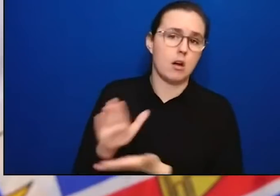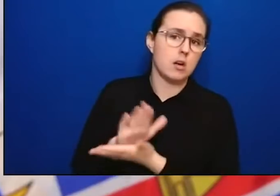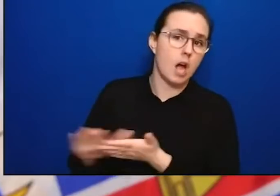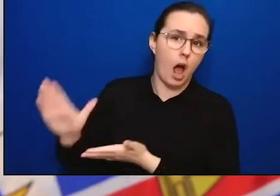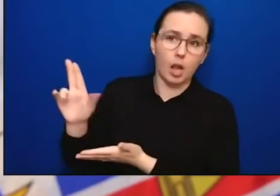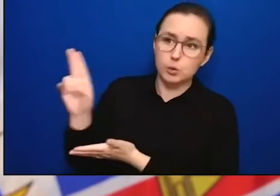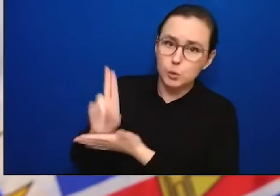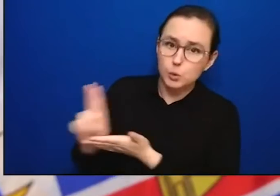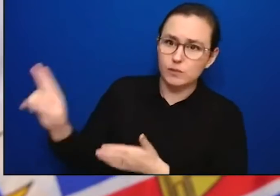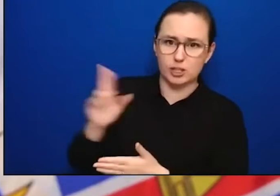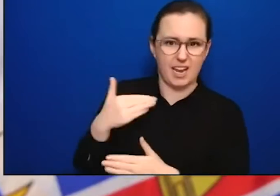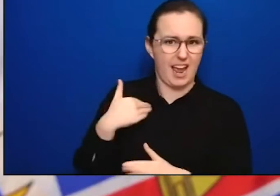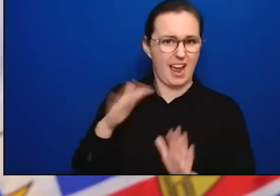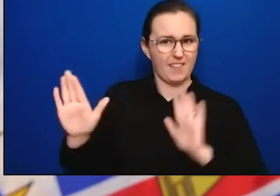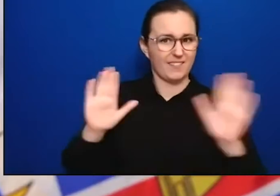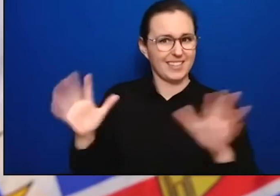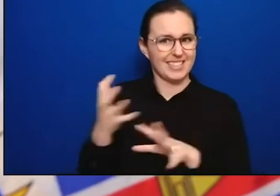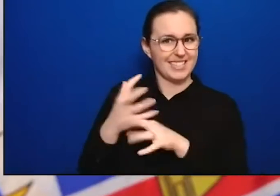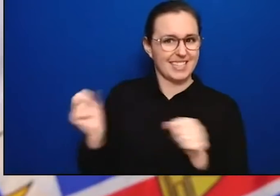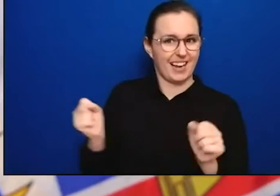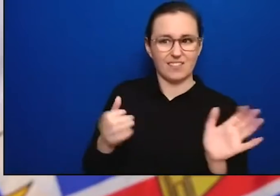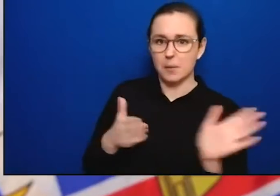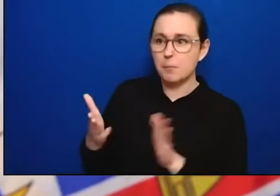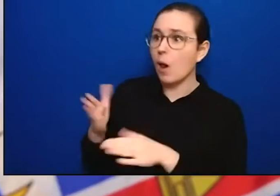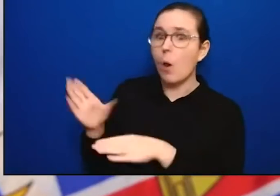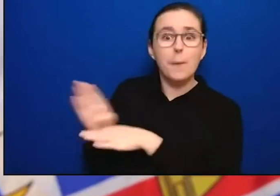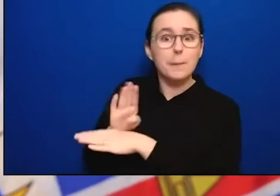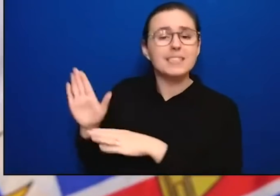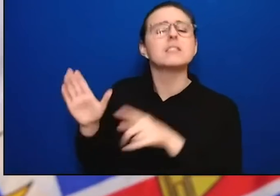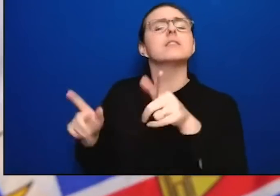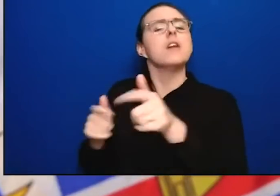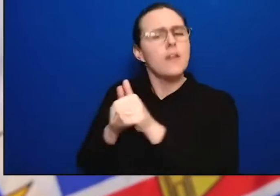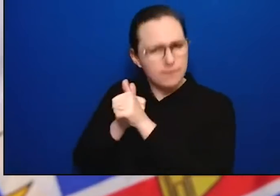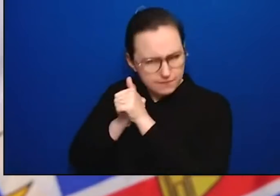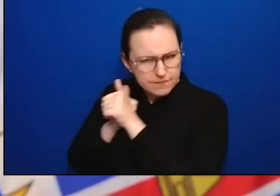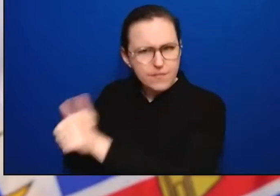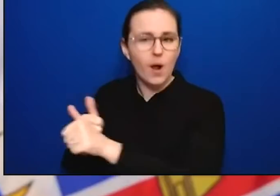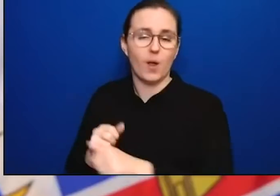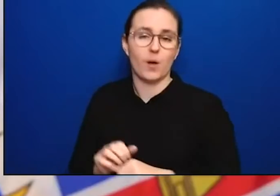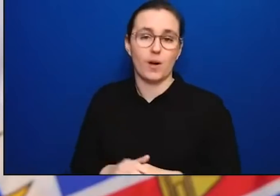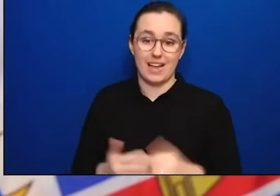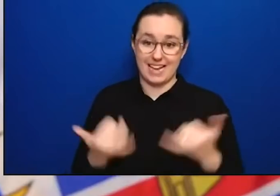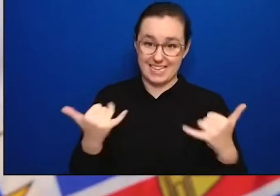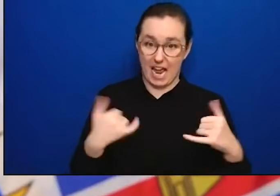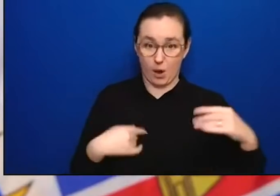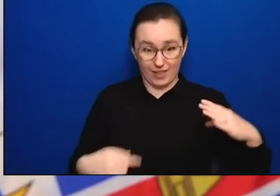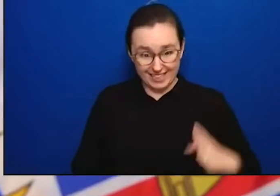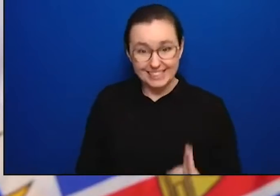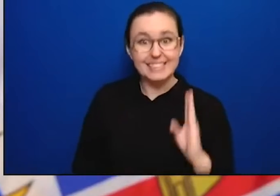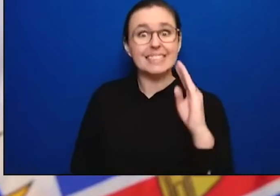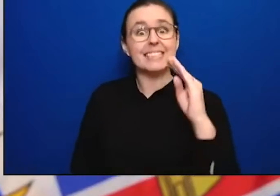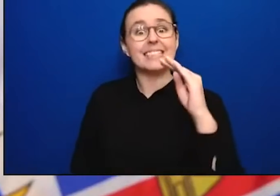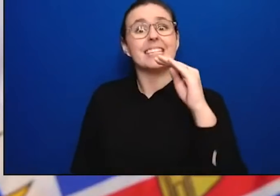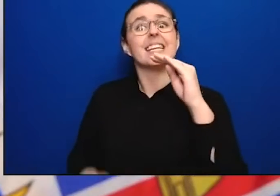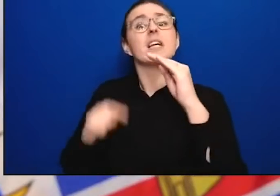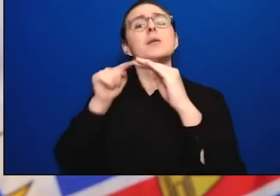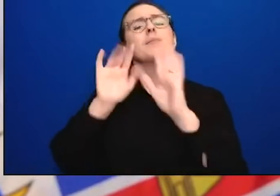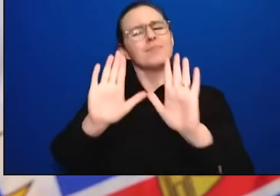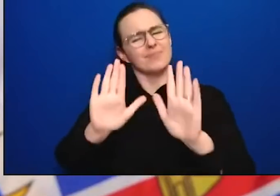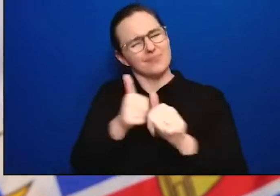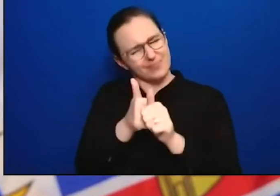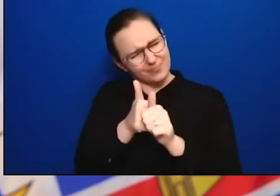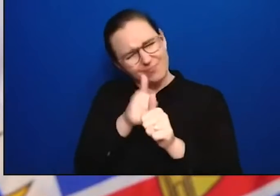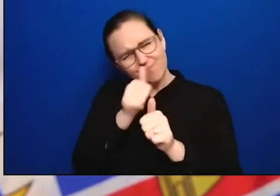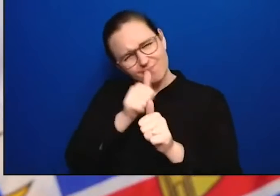that we have in place in post-secondary institutions. This remains so, so important right now as we